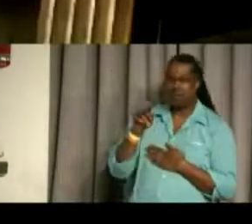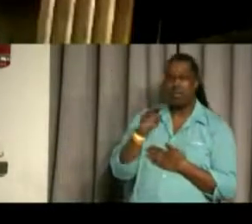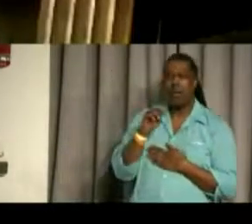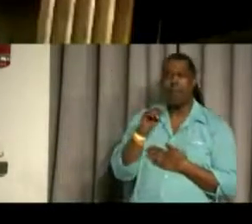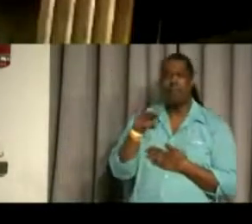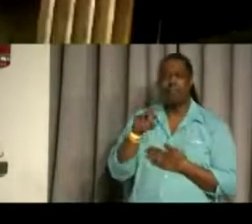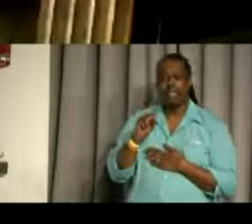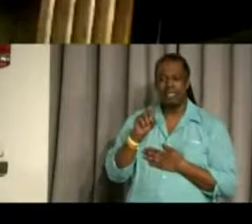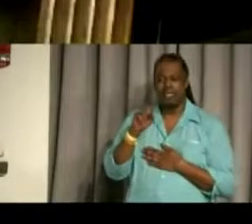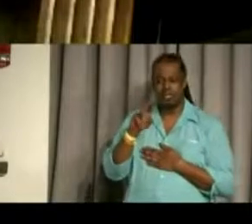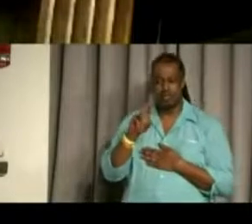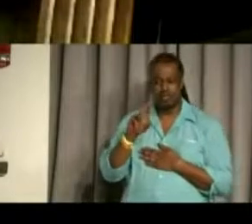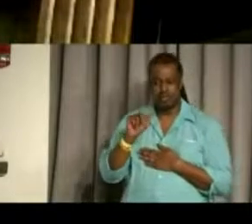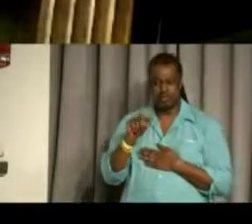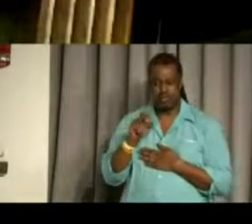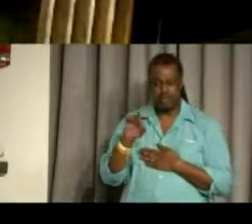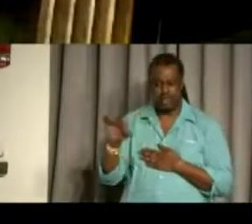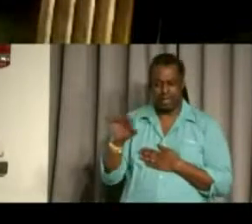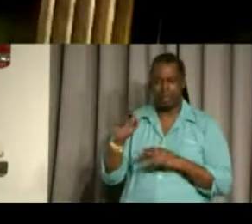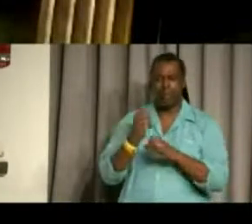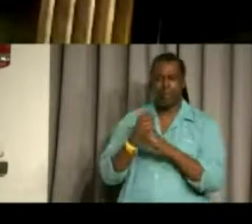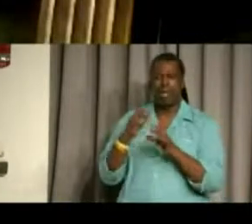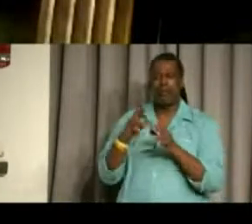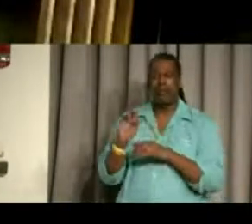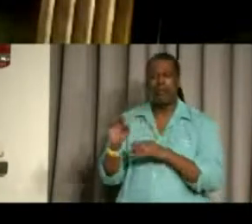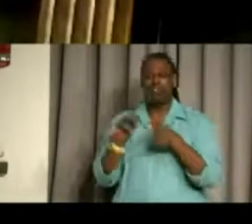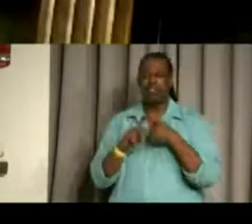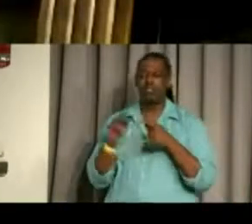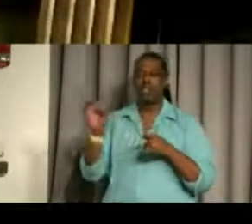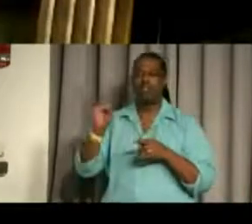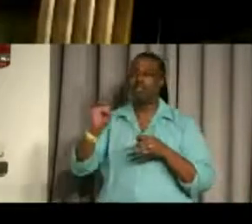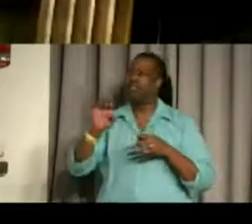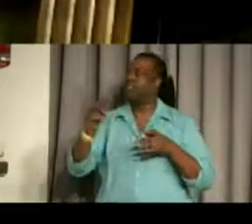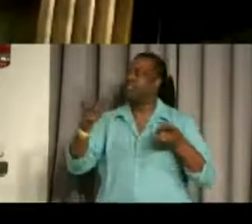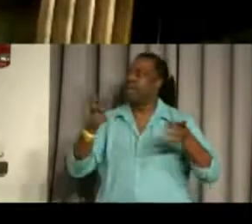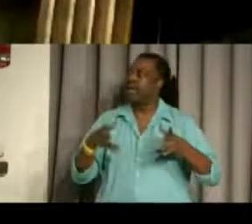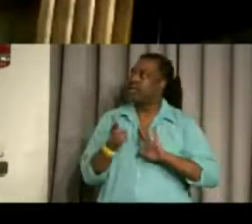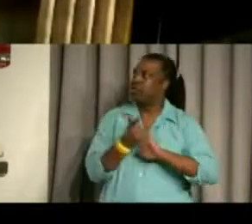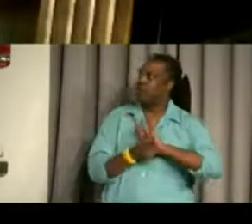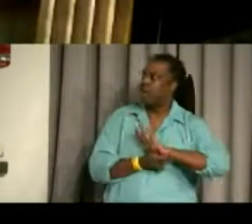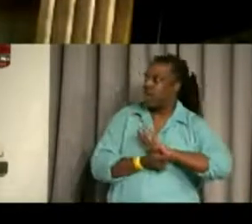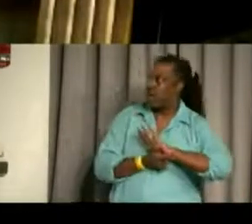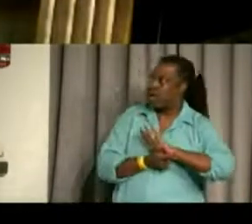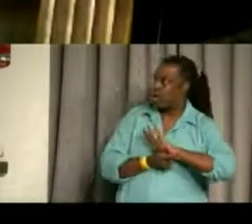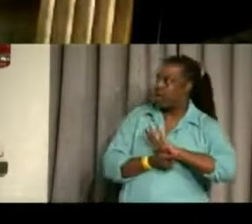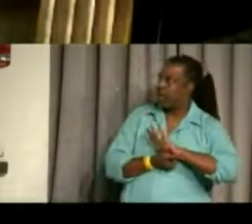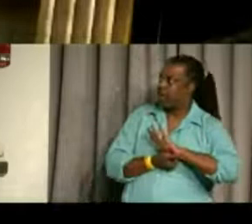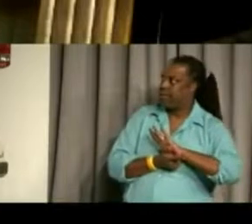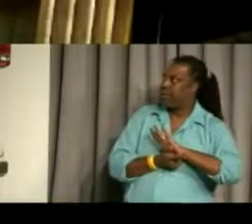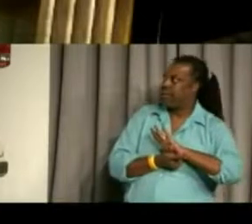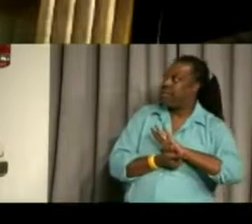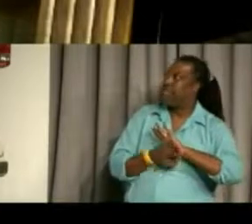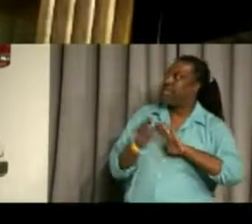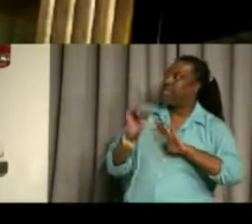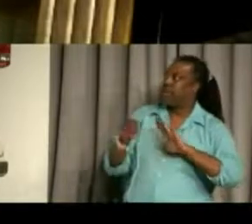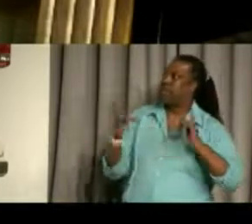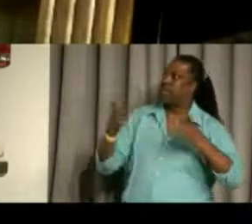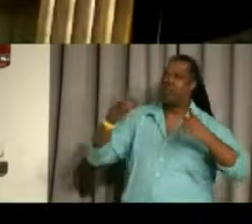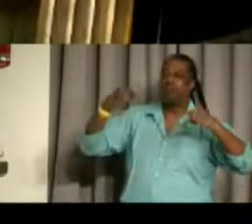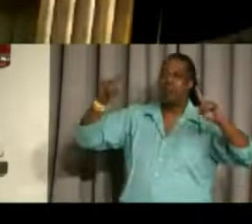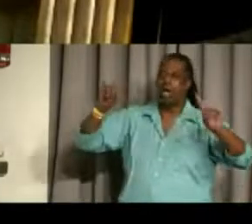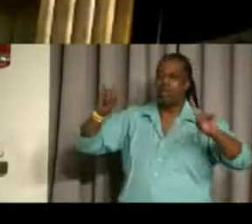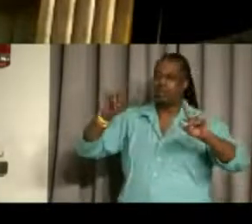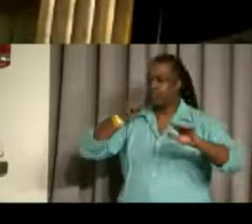testimony to the emergency manager law in Michigan. It was a notorious and devious